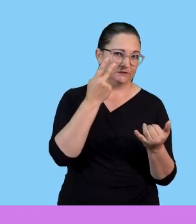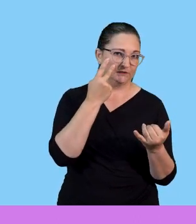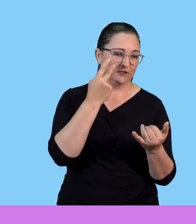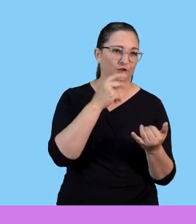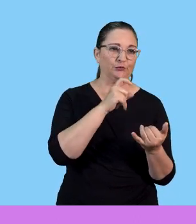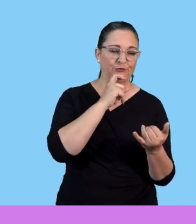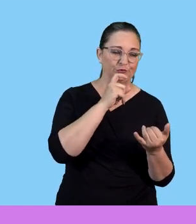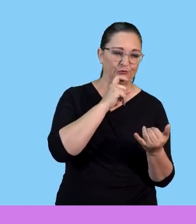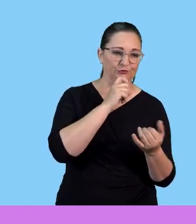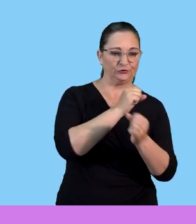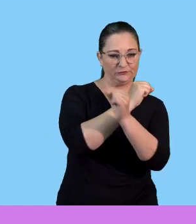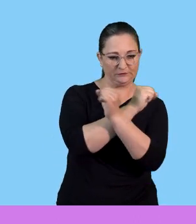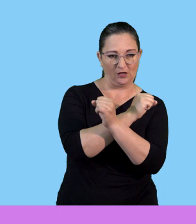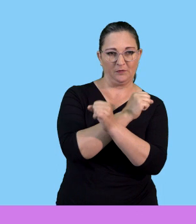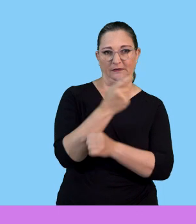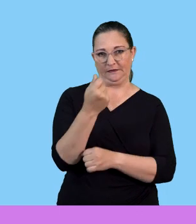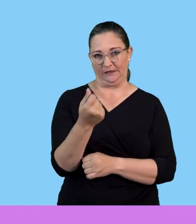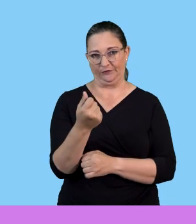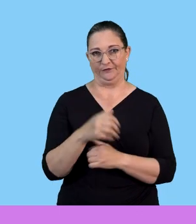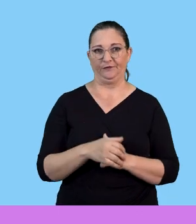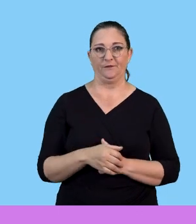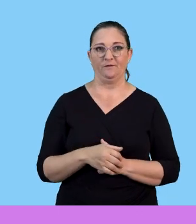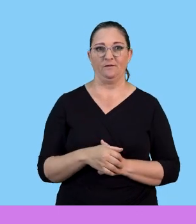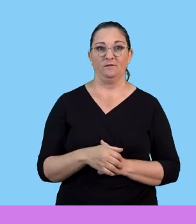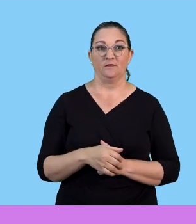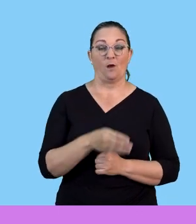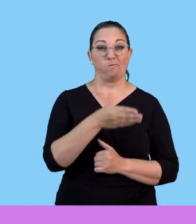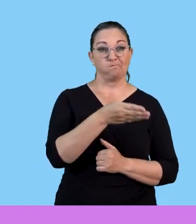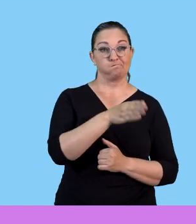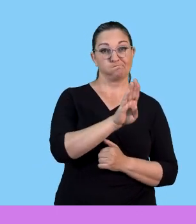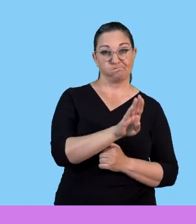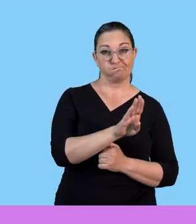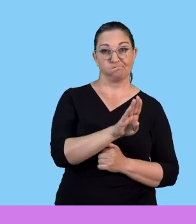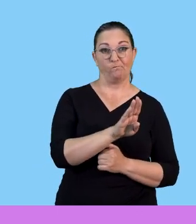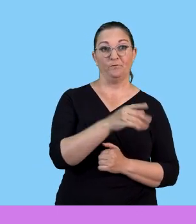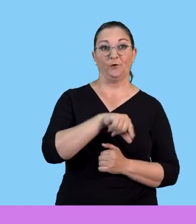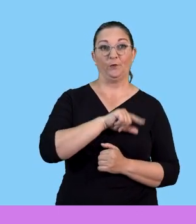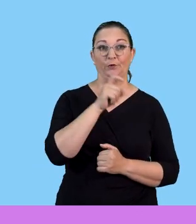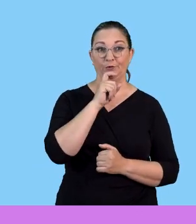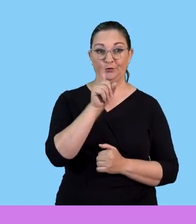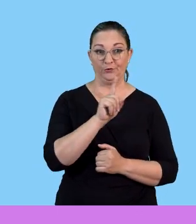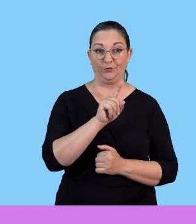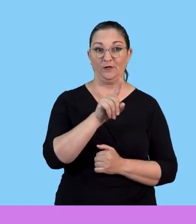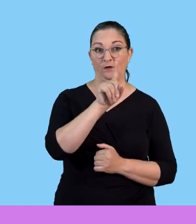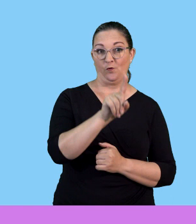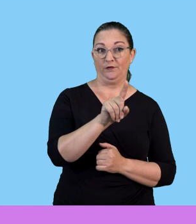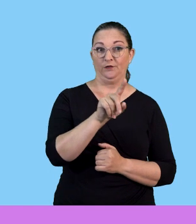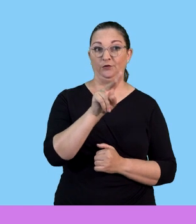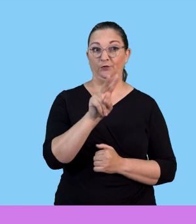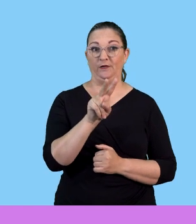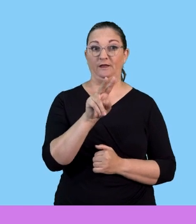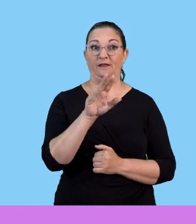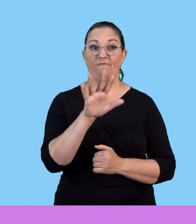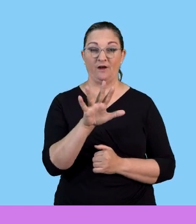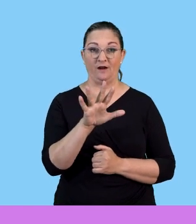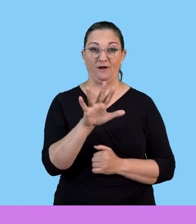consumption multiplied by the tariffs. So what's happening there is we used